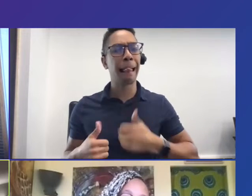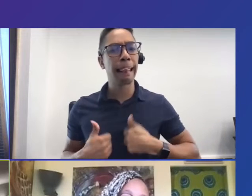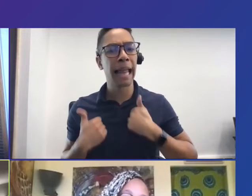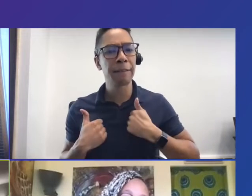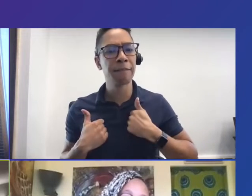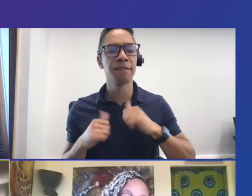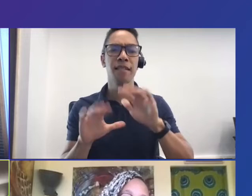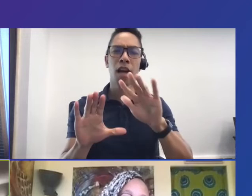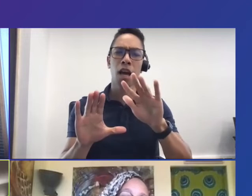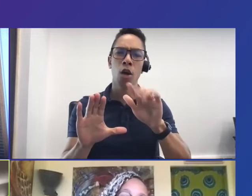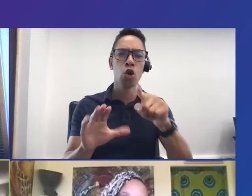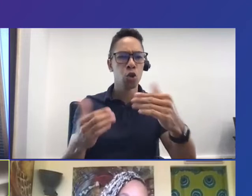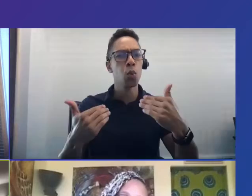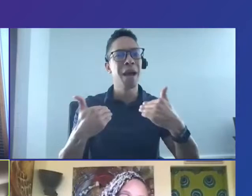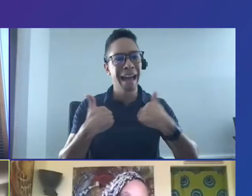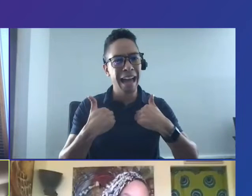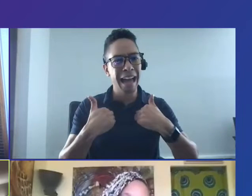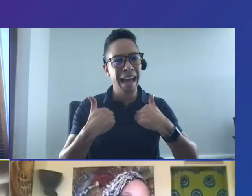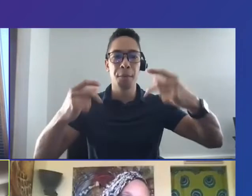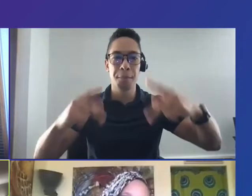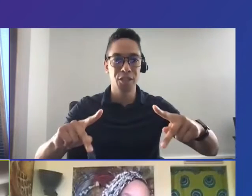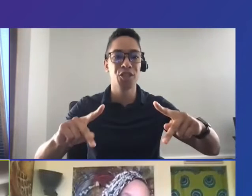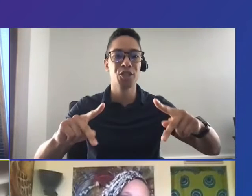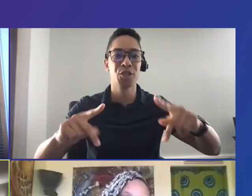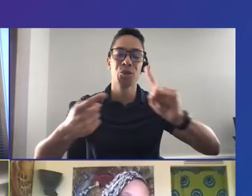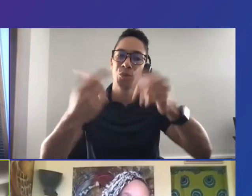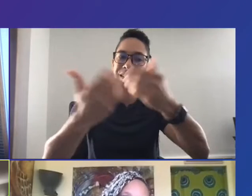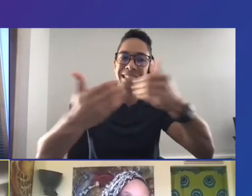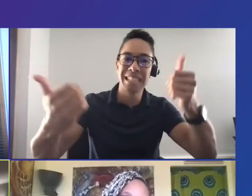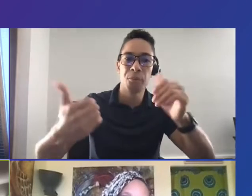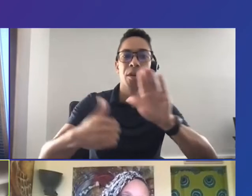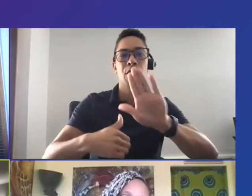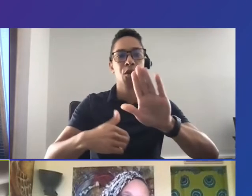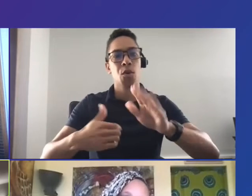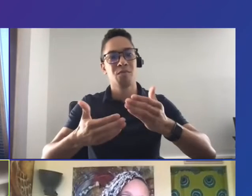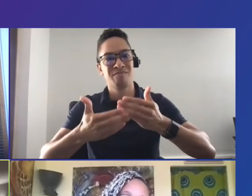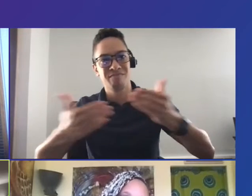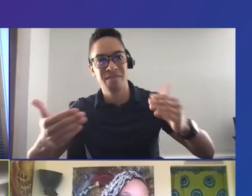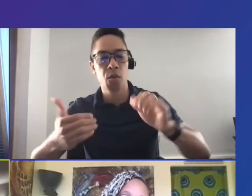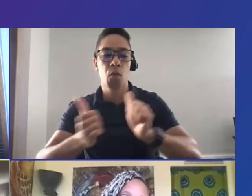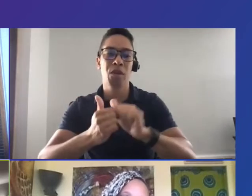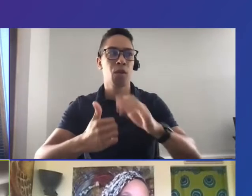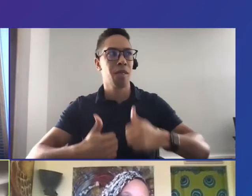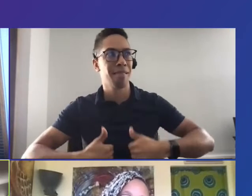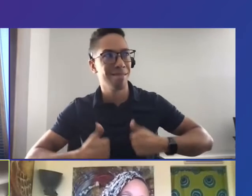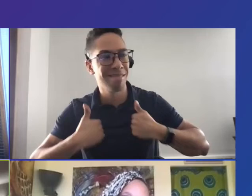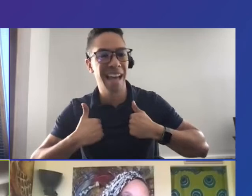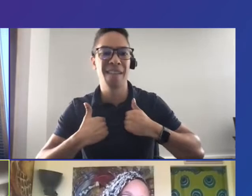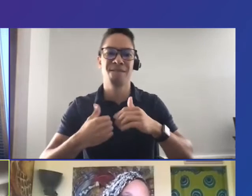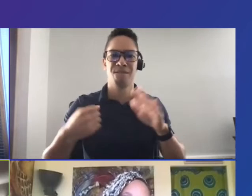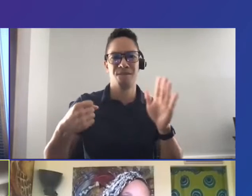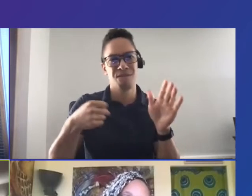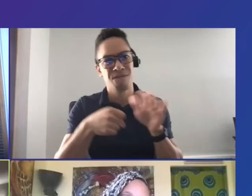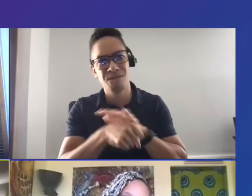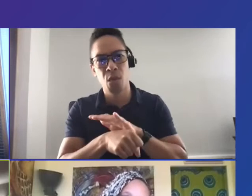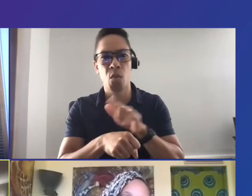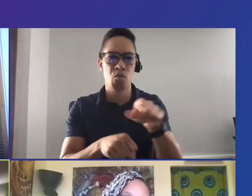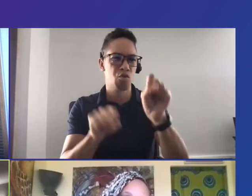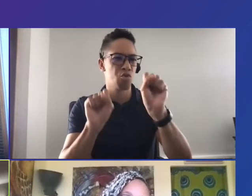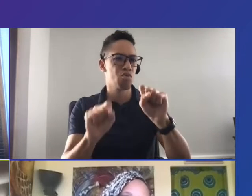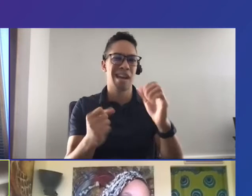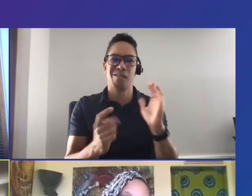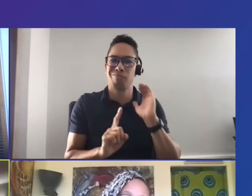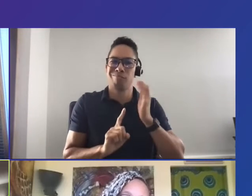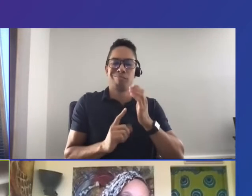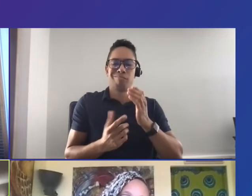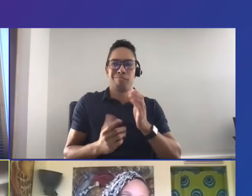this permission to separate yourself from the career and just like really live your soulfulness and just like be be who you want to be